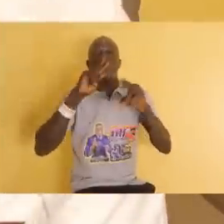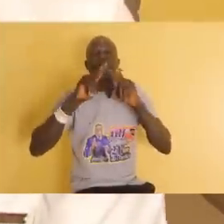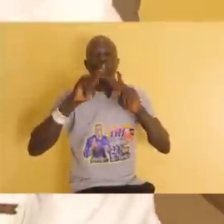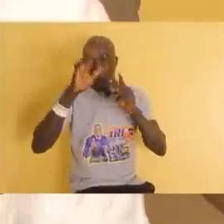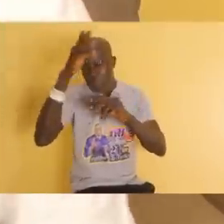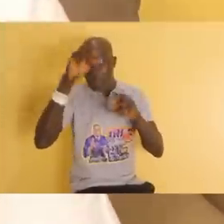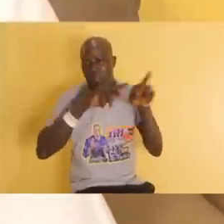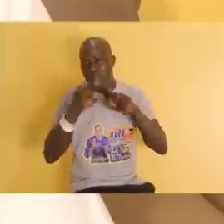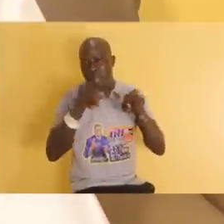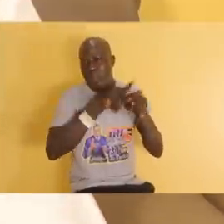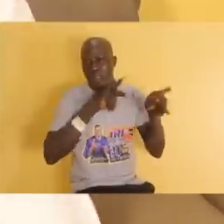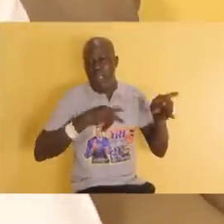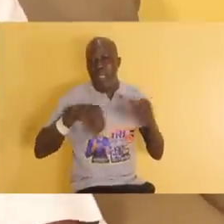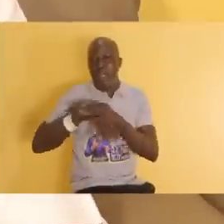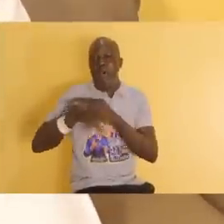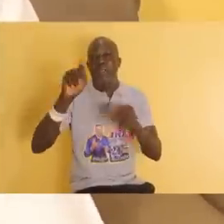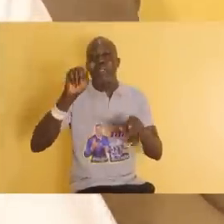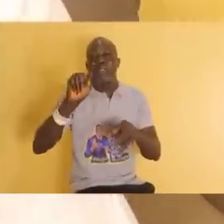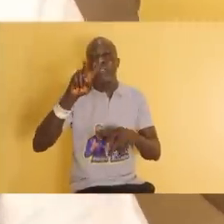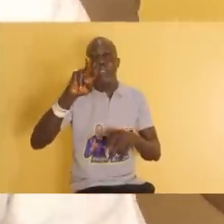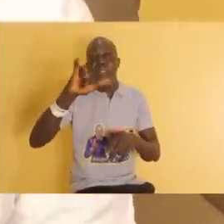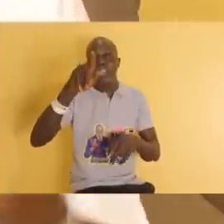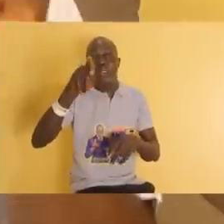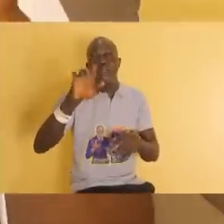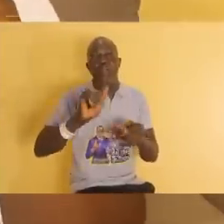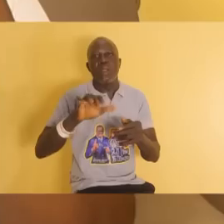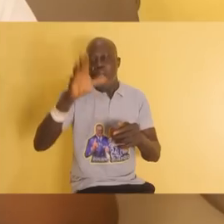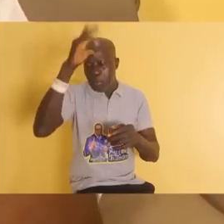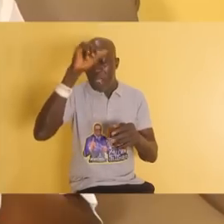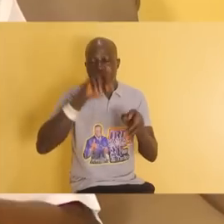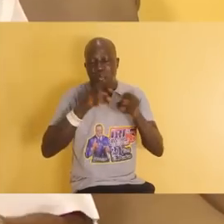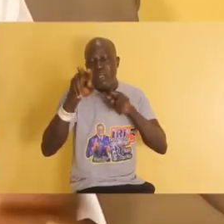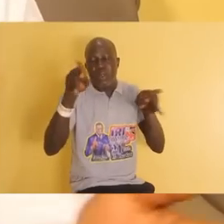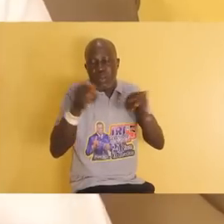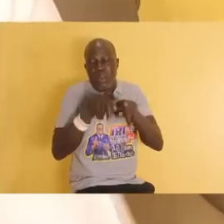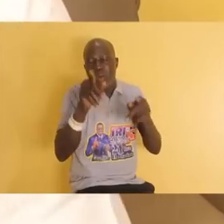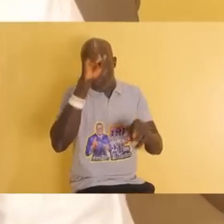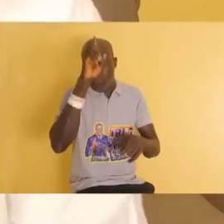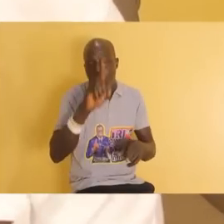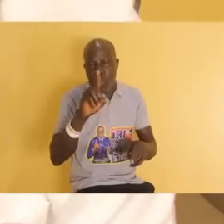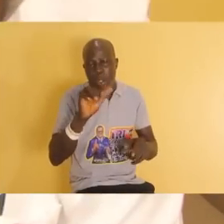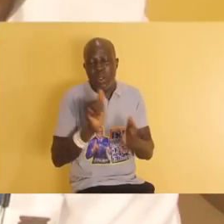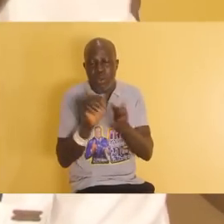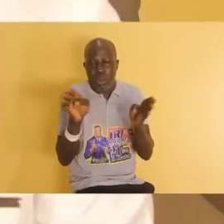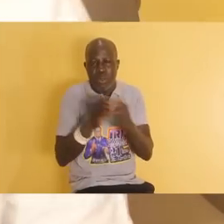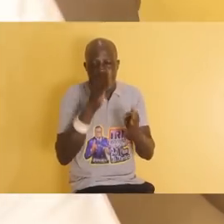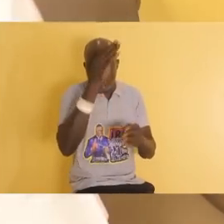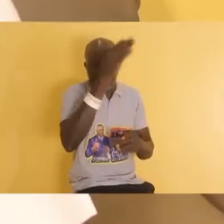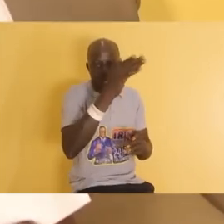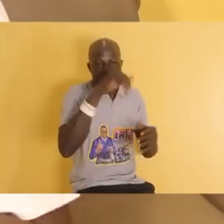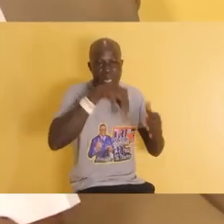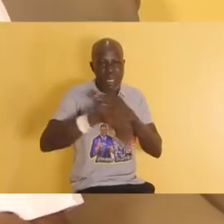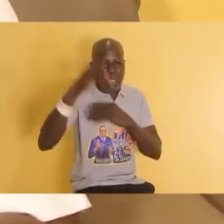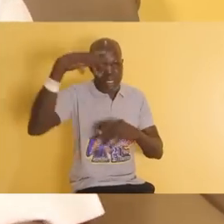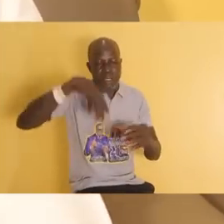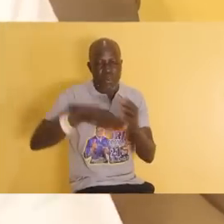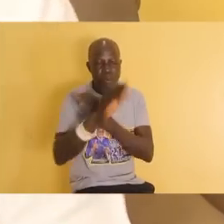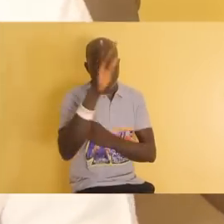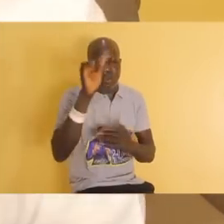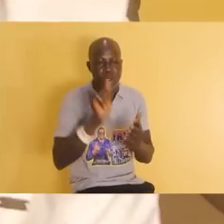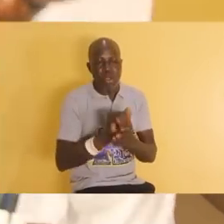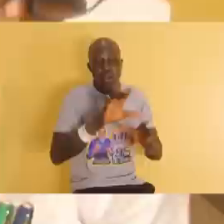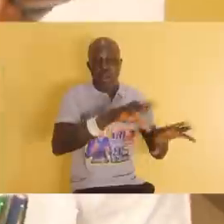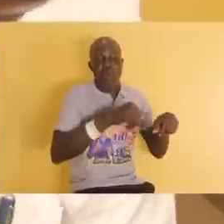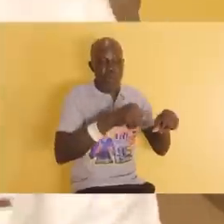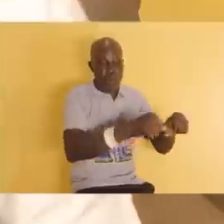JP. Babasebioba. Babasebioba. Not TikTok. On TikTok. Babasebioba one. Babasebioba one. Apadi me. Who means that? By grace of God. And